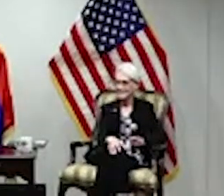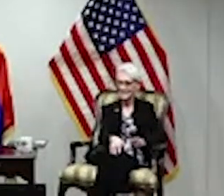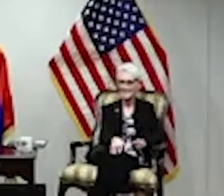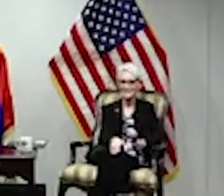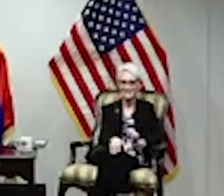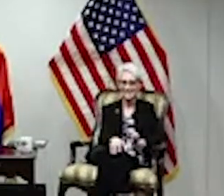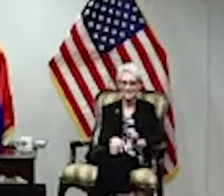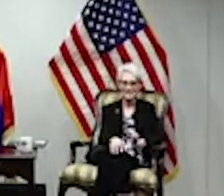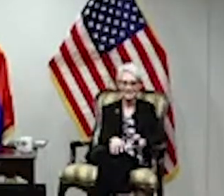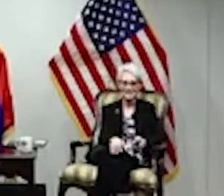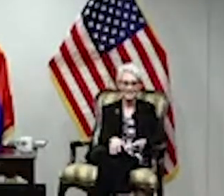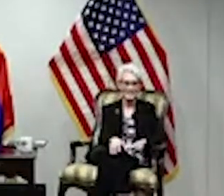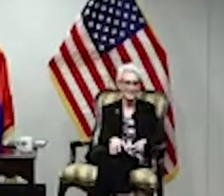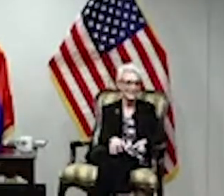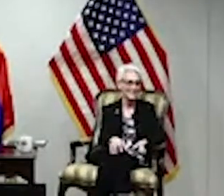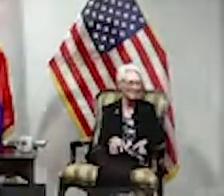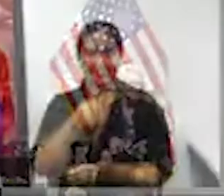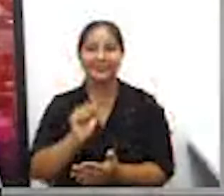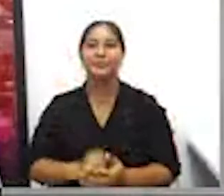No. Okay. So